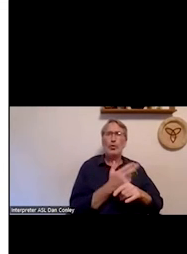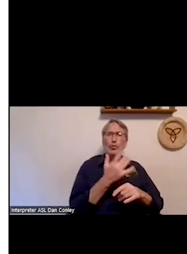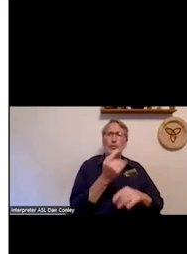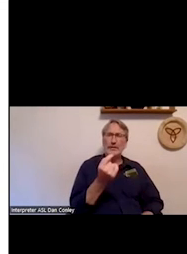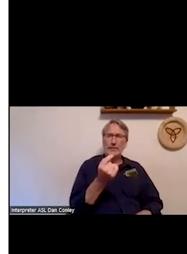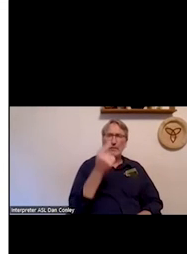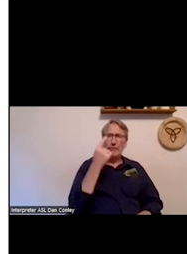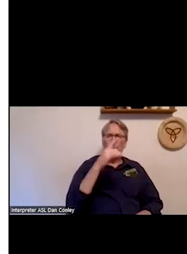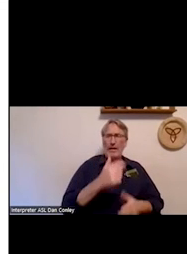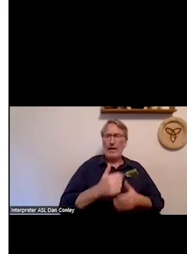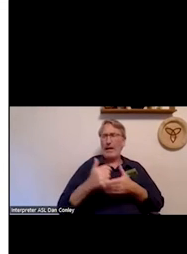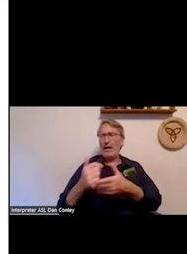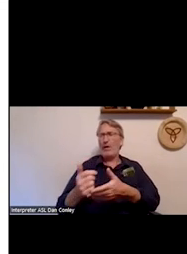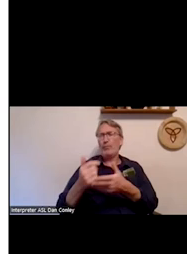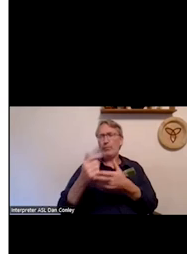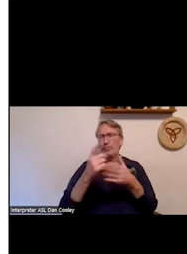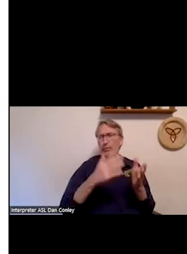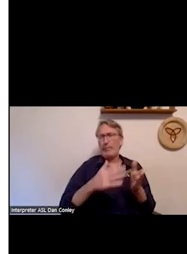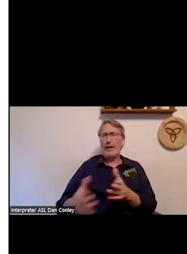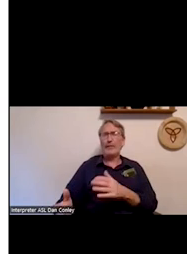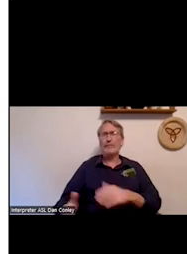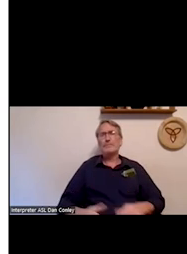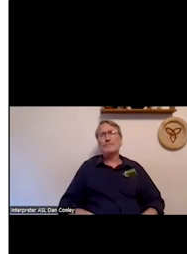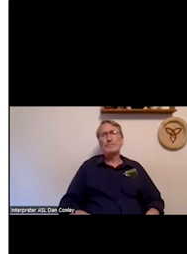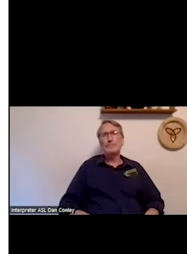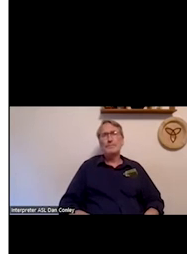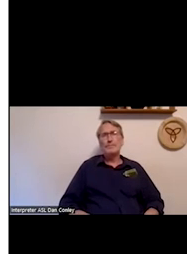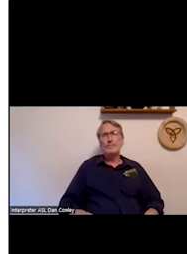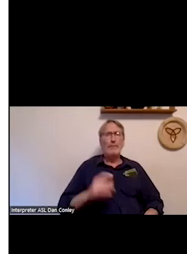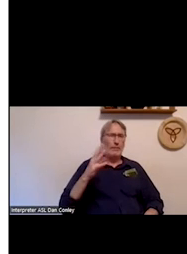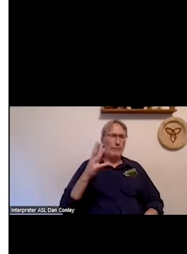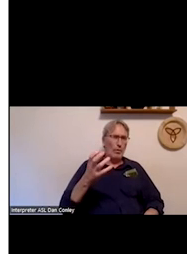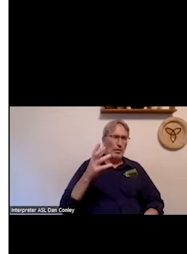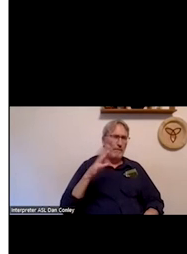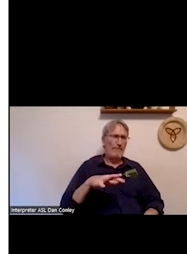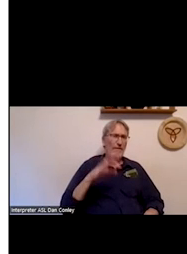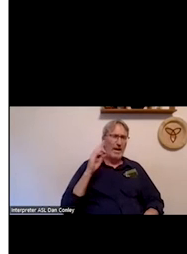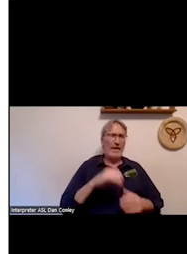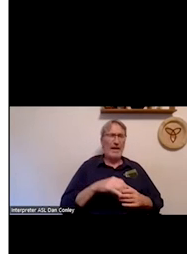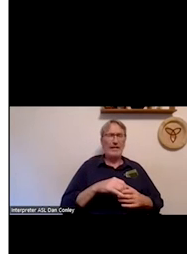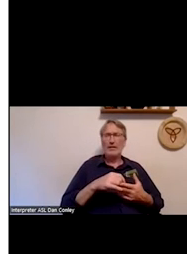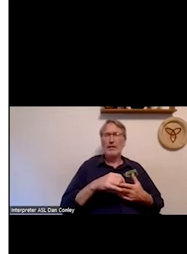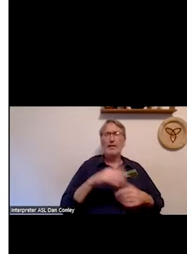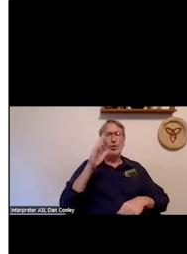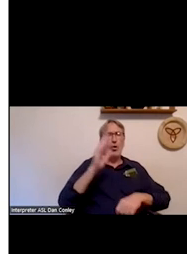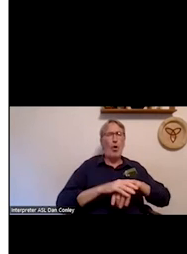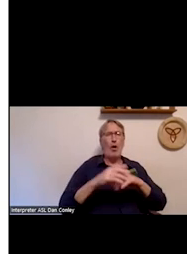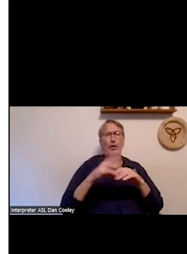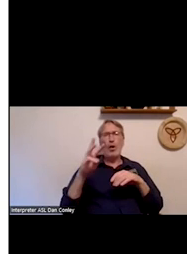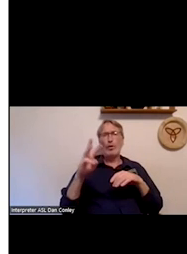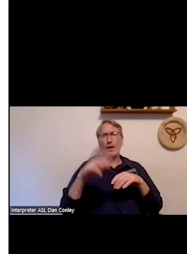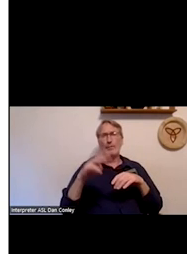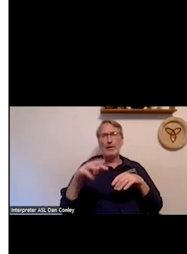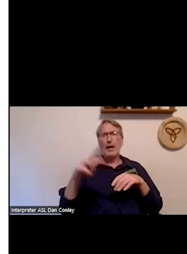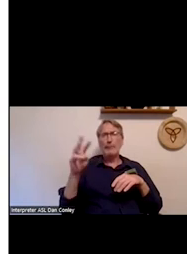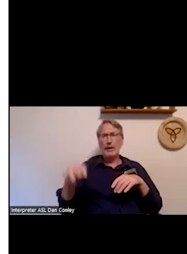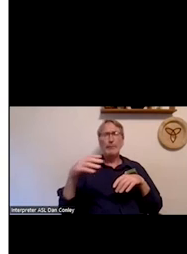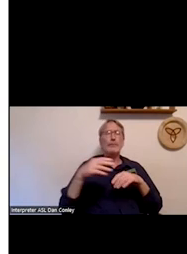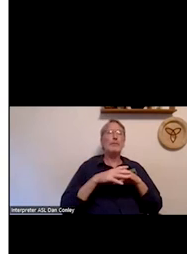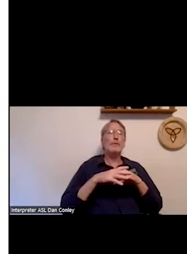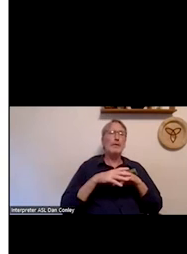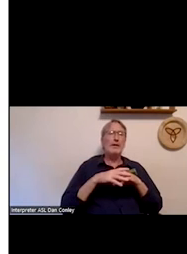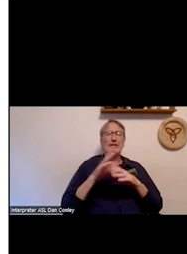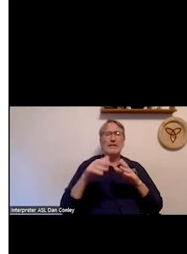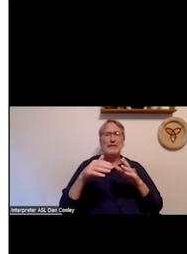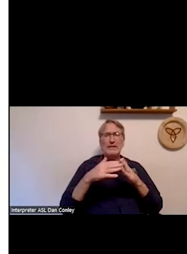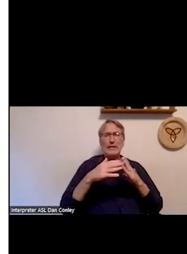share them and help them prepare for disasters. And if you'd like to find them, they're located on the website for the Center for Public Health